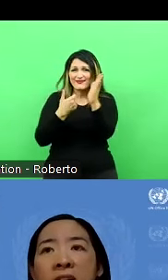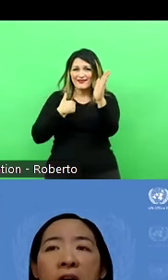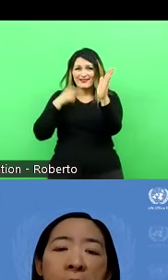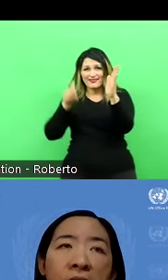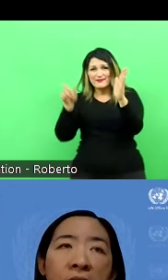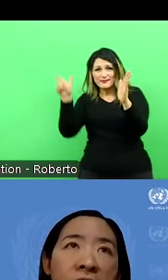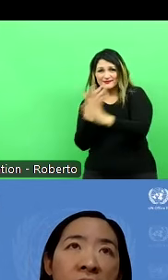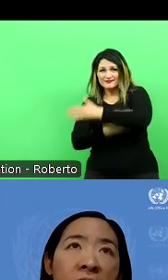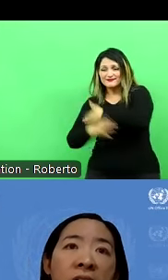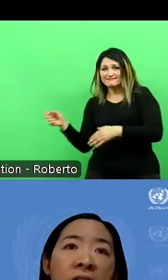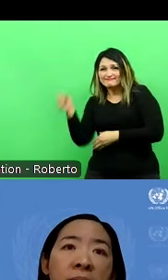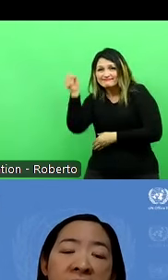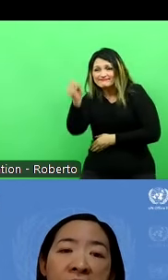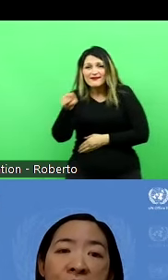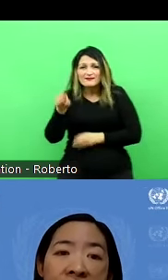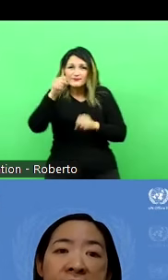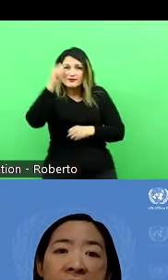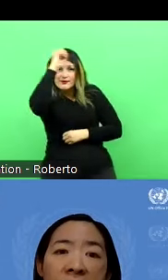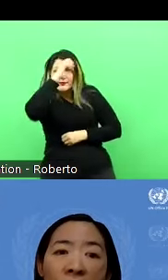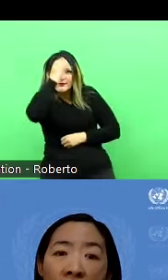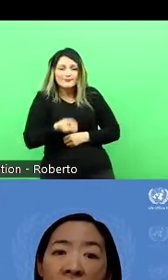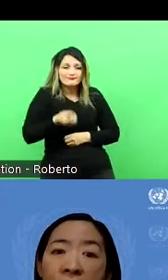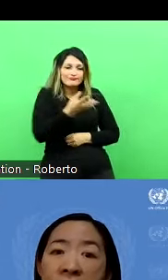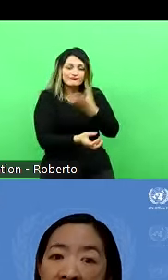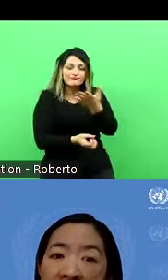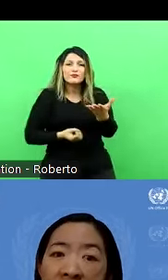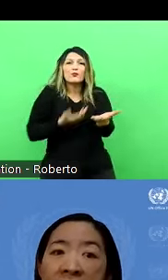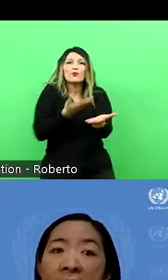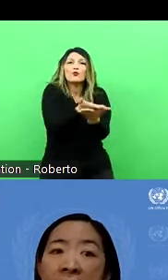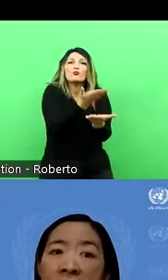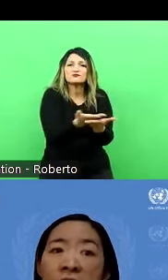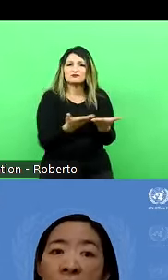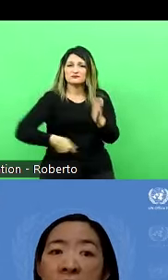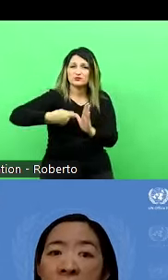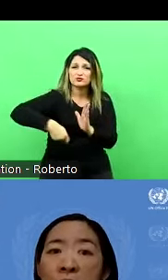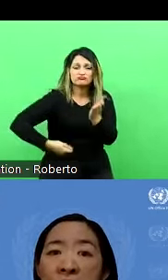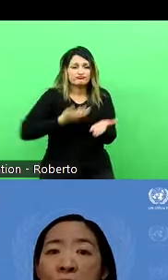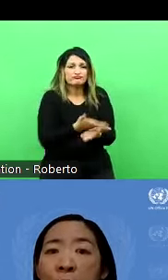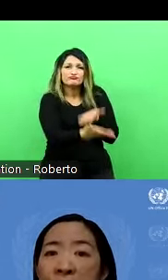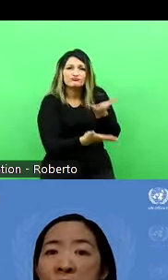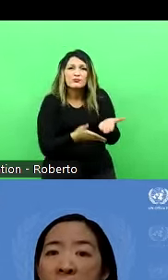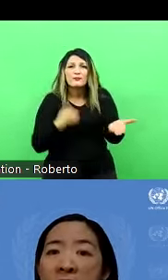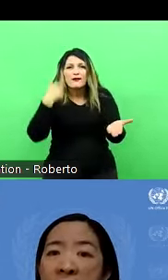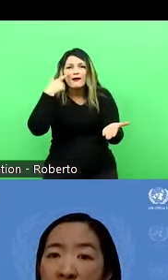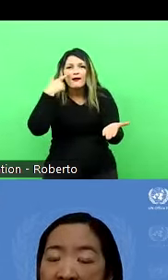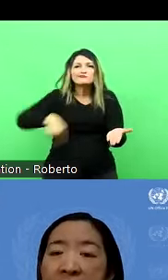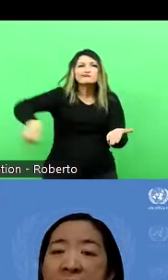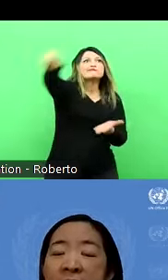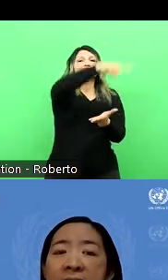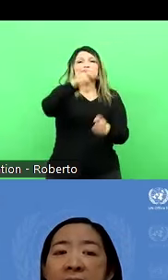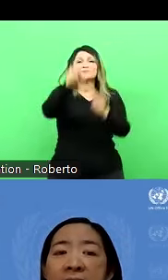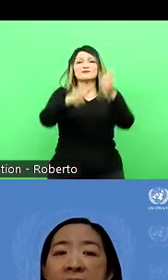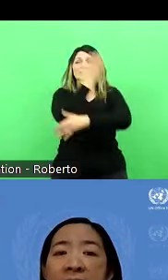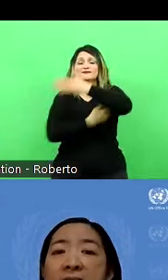this development of the disaster resilience scorecard for cities, the annex for the inclusion of persons with